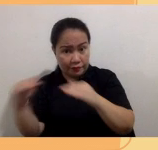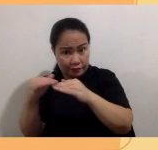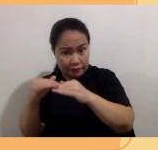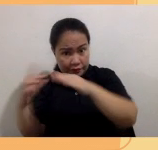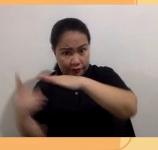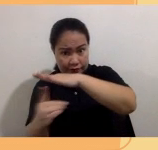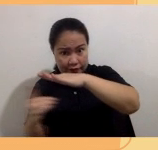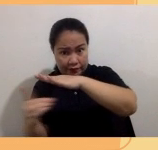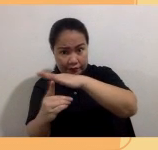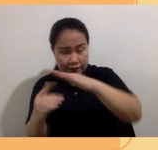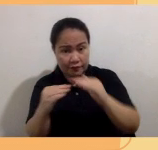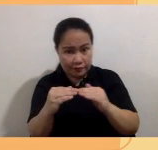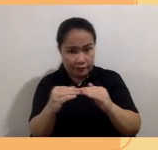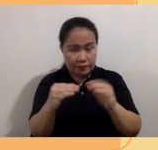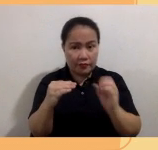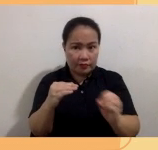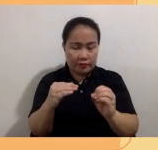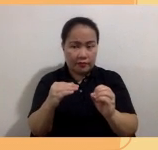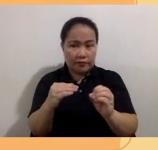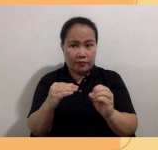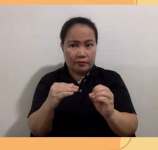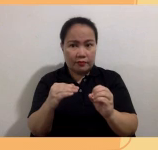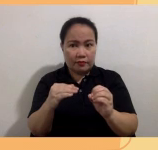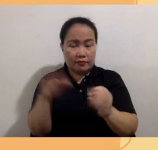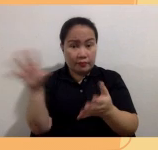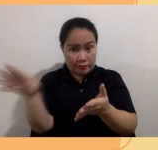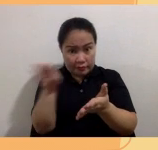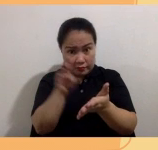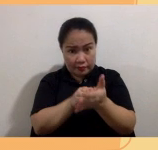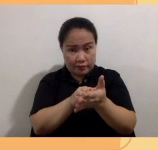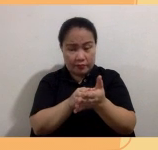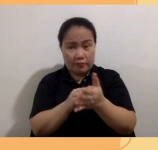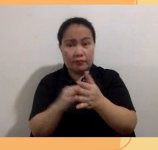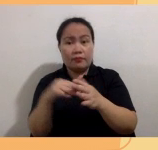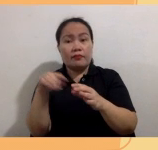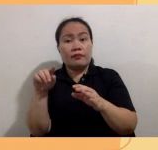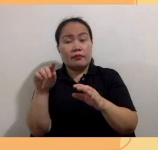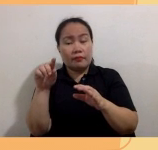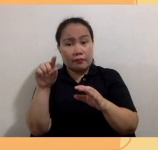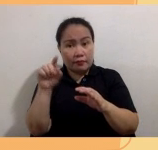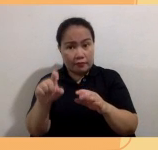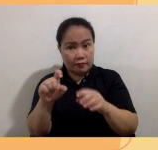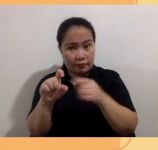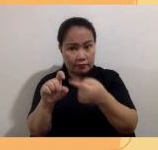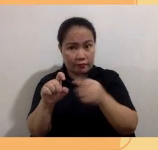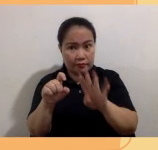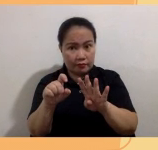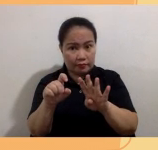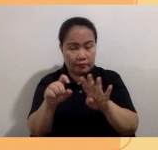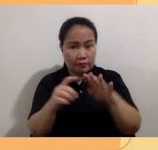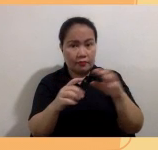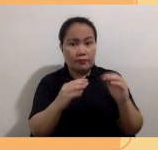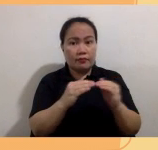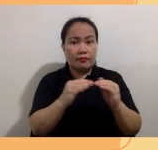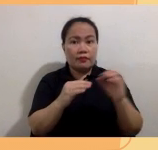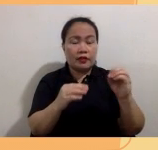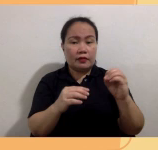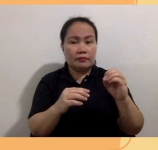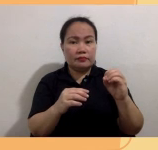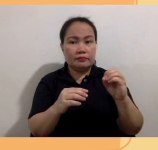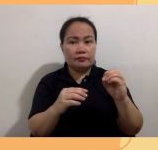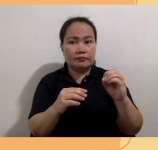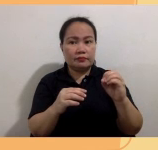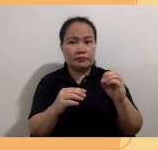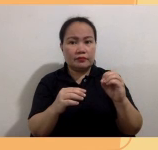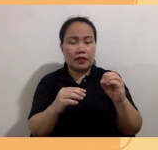to equate the denominator by 0. So, copy the denominator, that is x minus 4. So, equals 0 kasi ang sabi